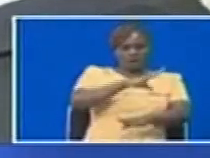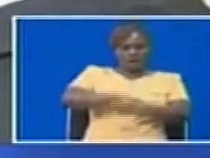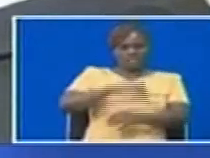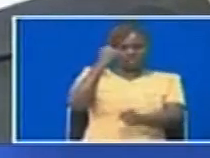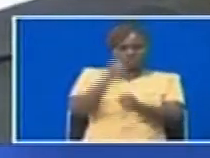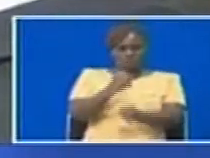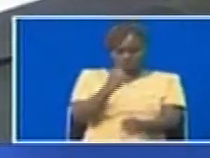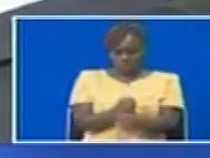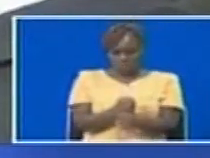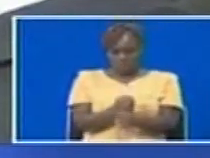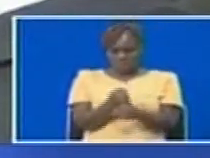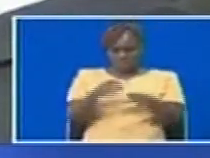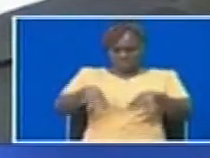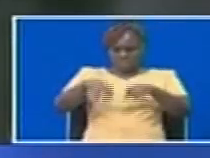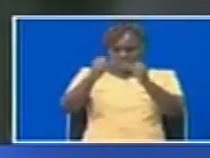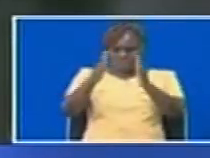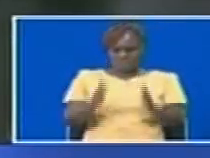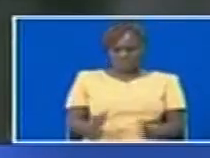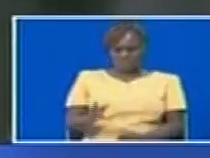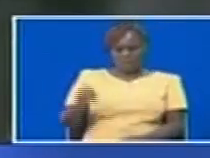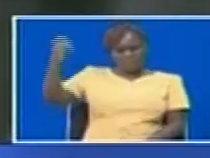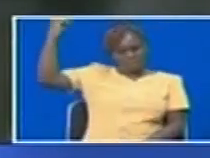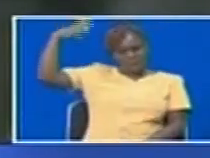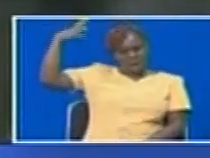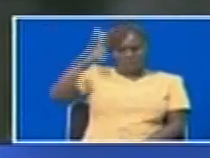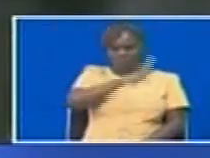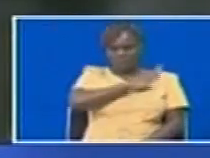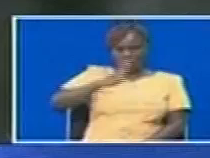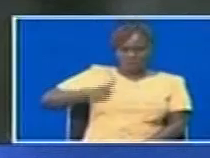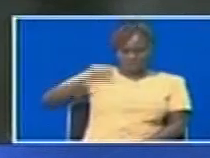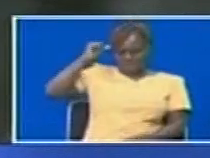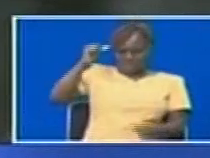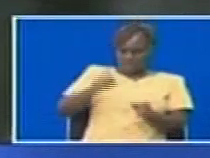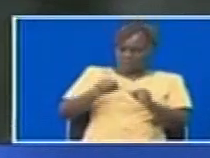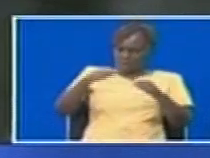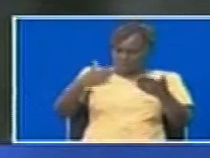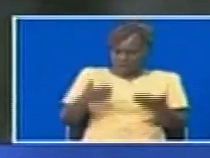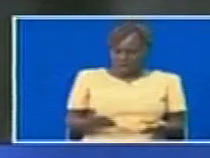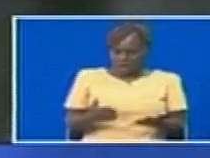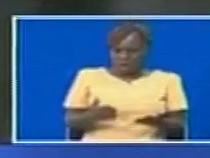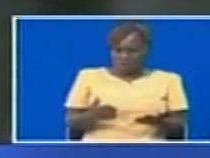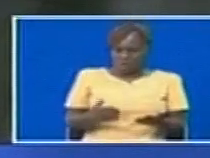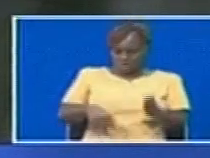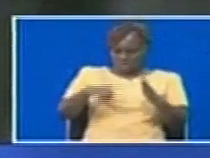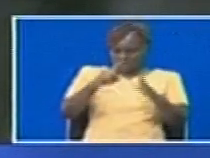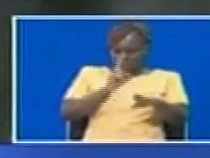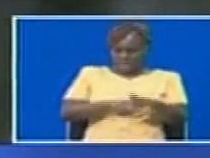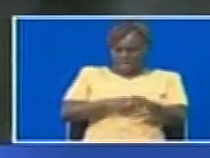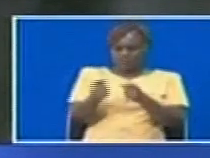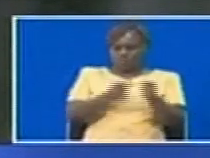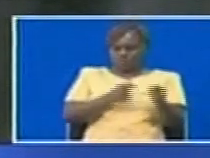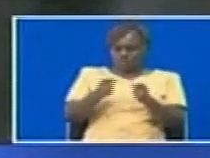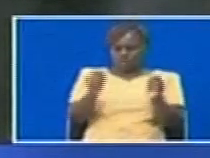Jubilee administration as the chairman of Kenya Power Board, will be remembered for his sulmonic rulings during his tenure in the